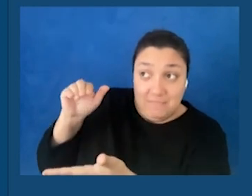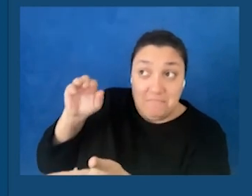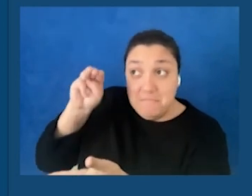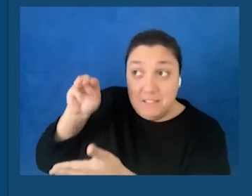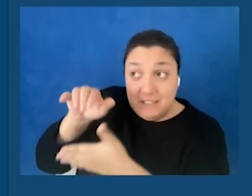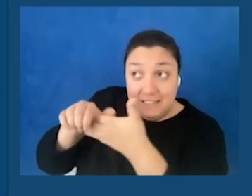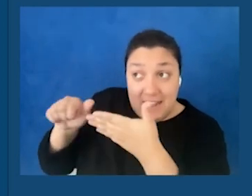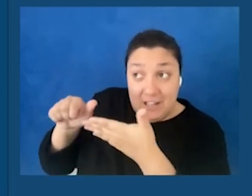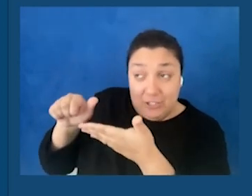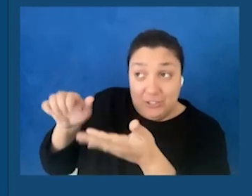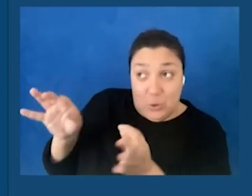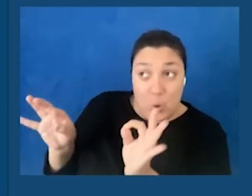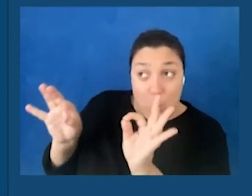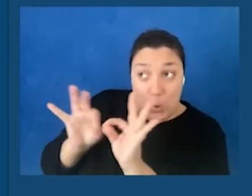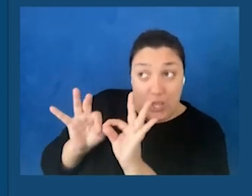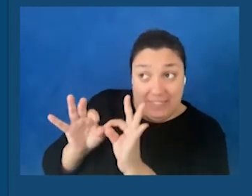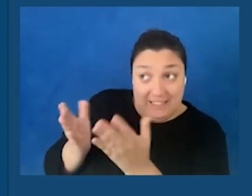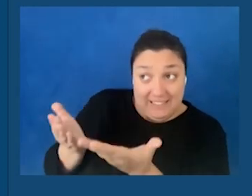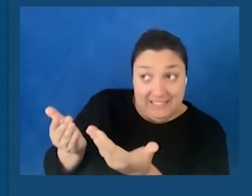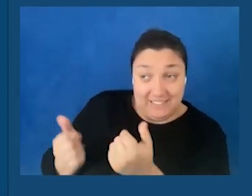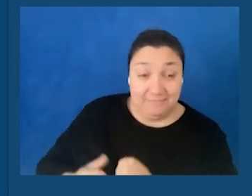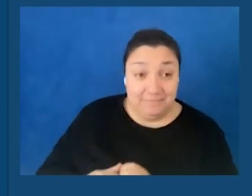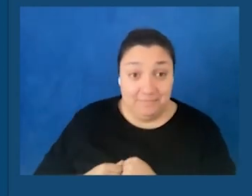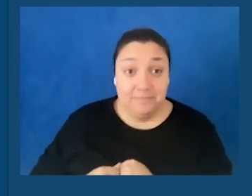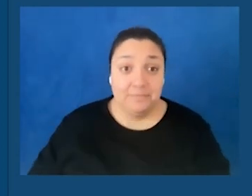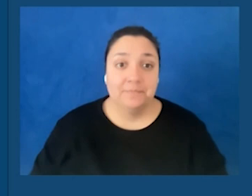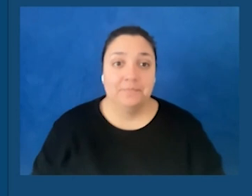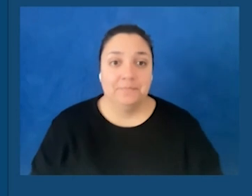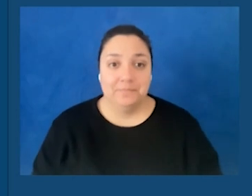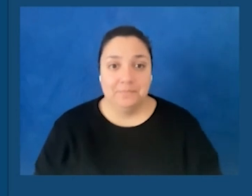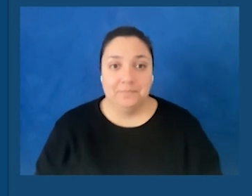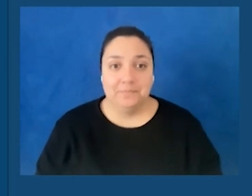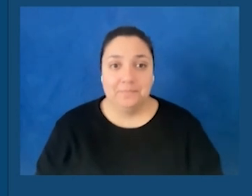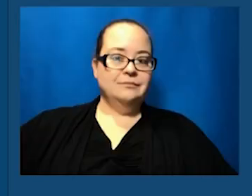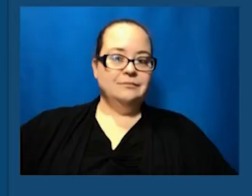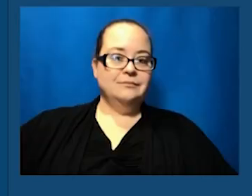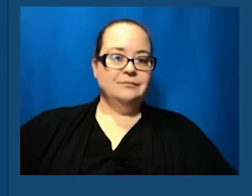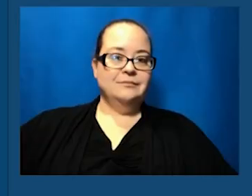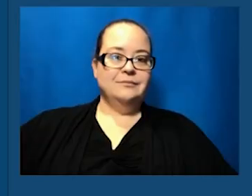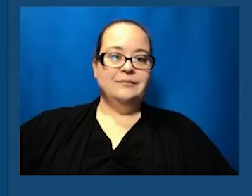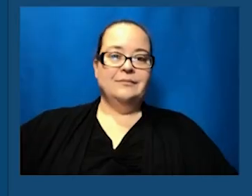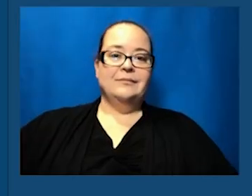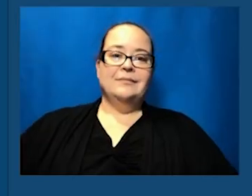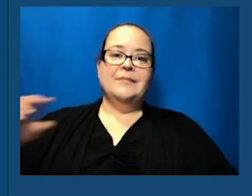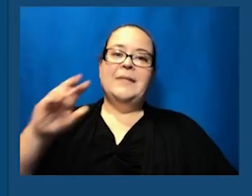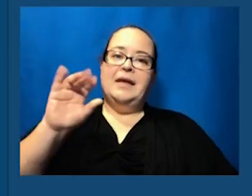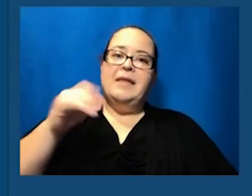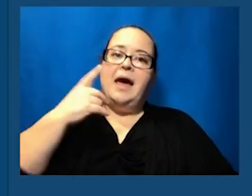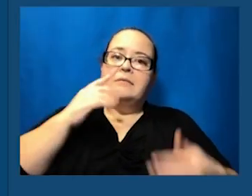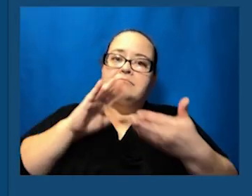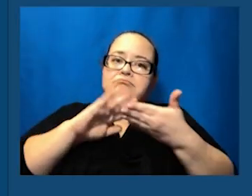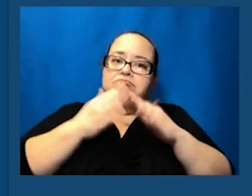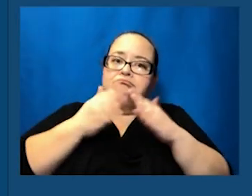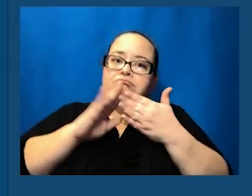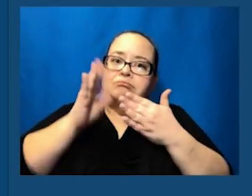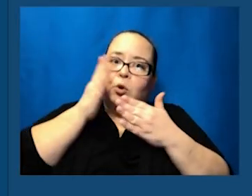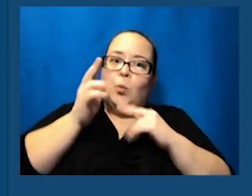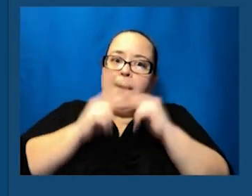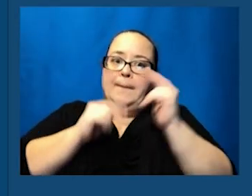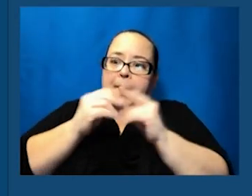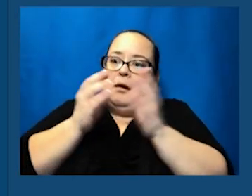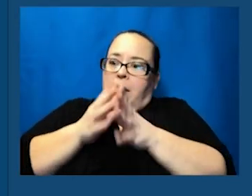as incentives for the communities who says, we'll build, but you have to give us some incentives. So if a